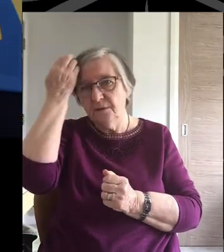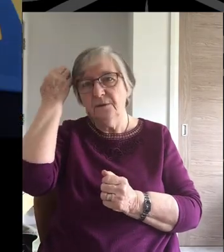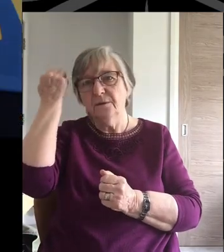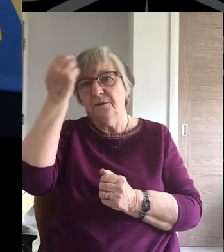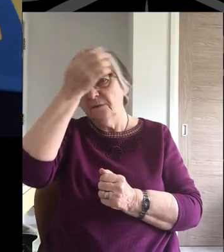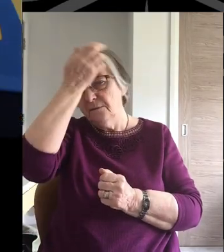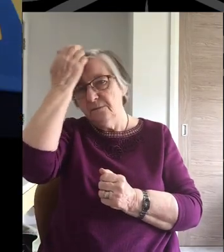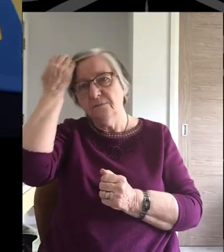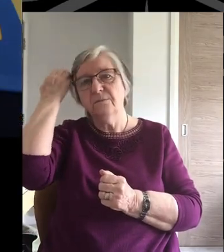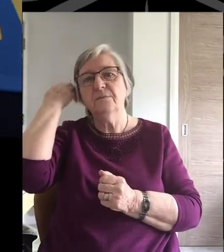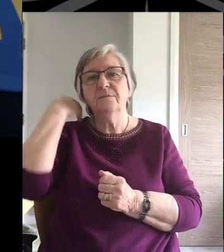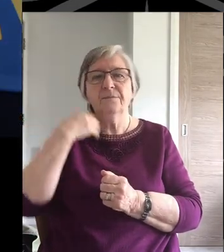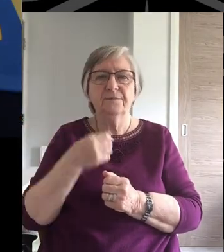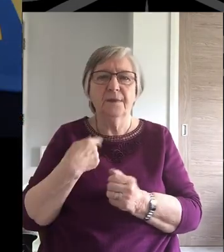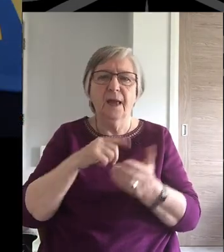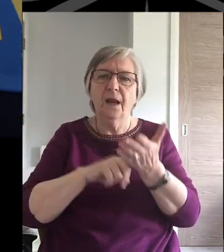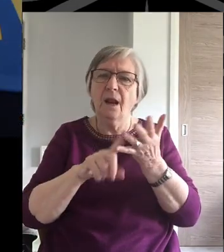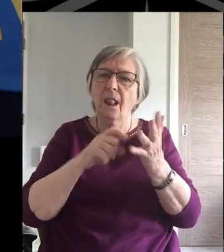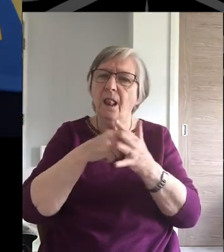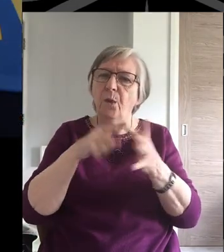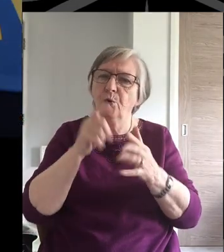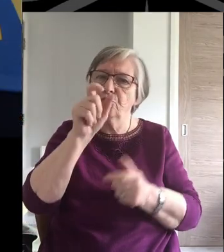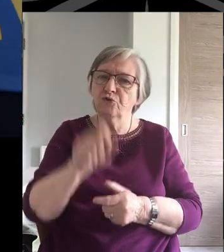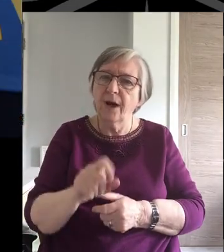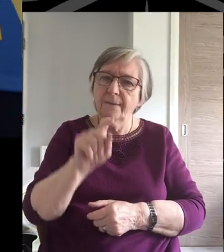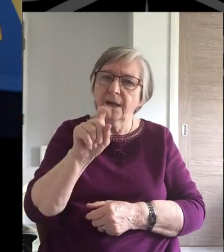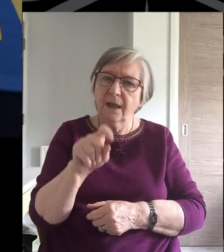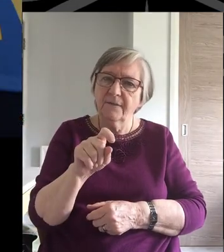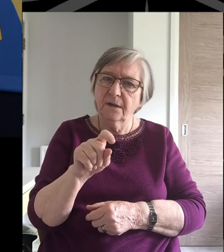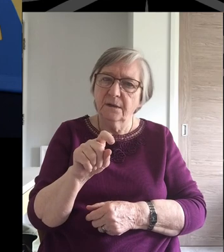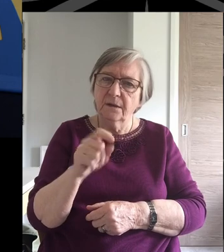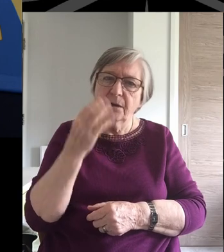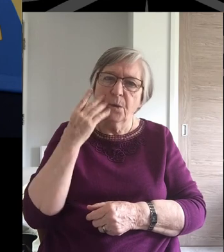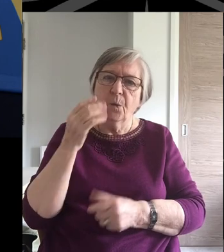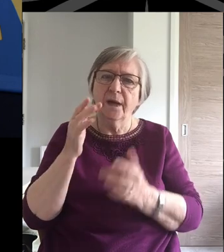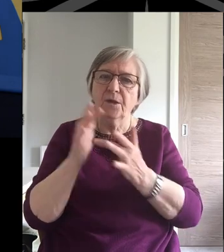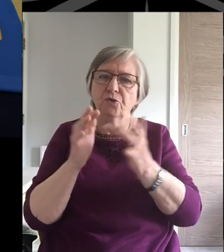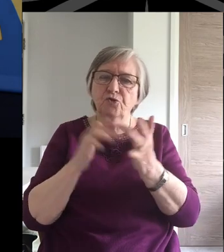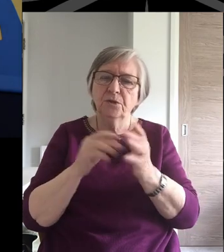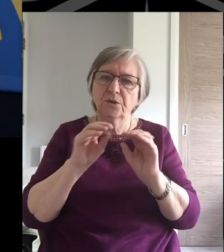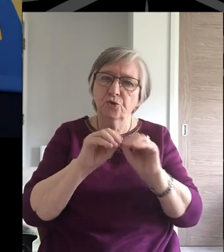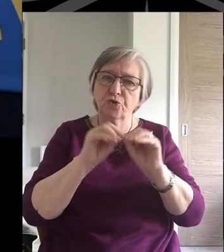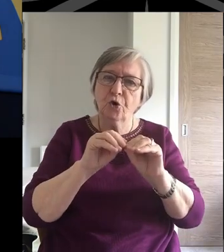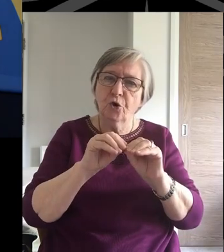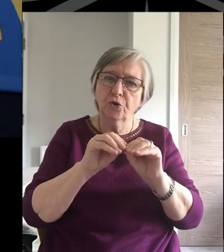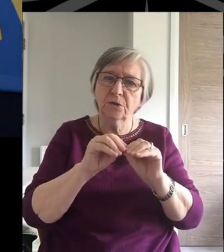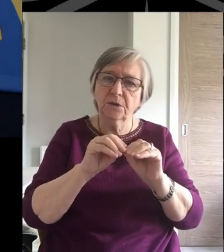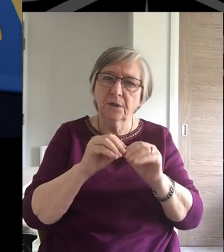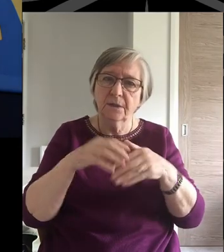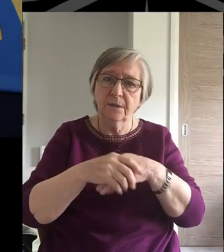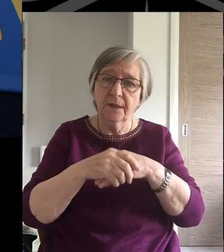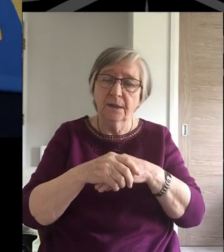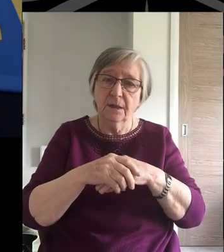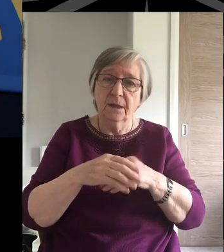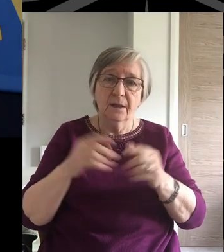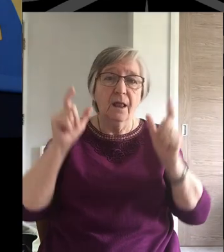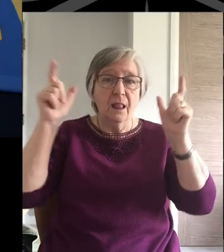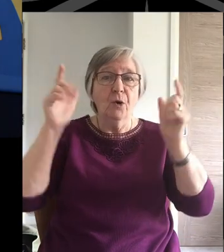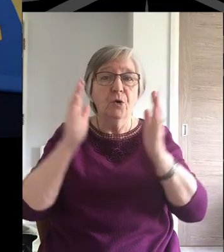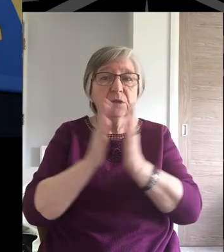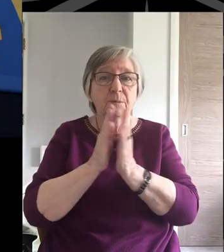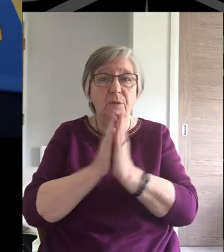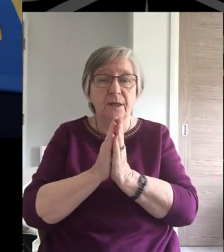Amen. Okay, in Luke chapter 11, just after Jesus had taught his followers the prayer that we call the Lord's